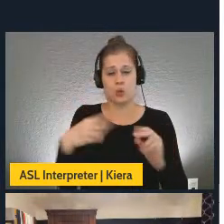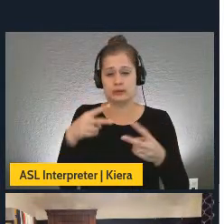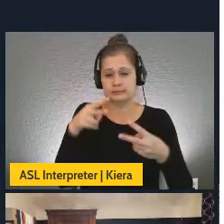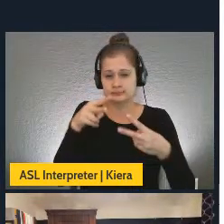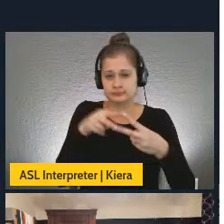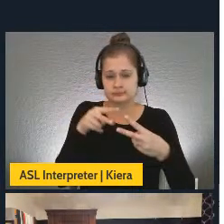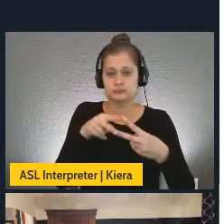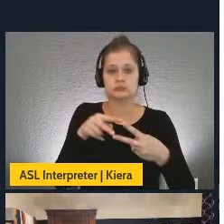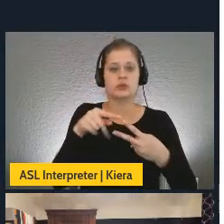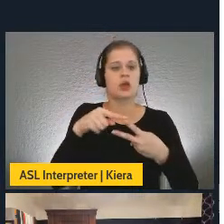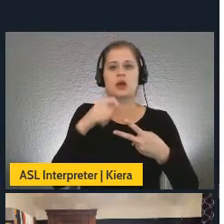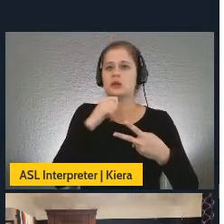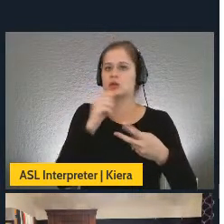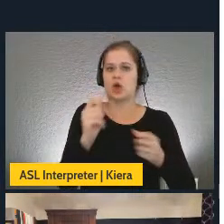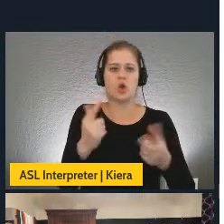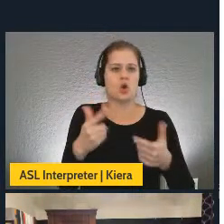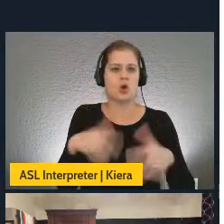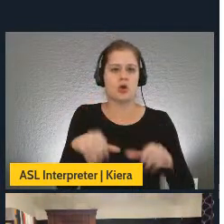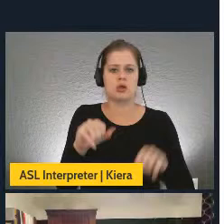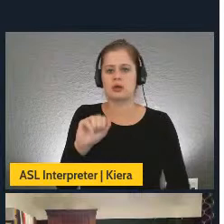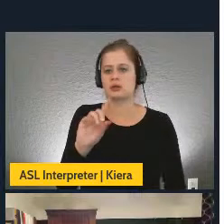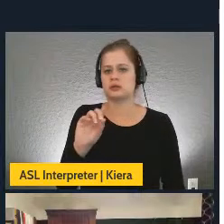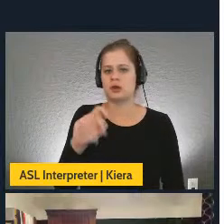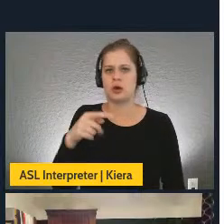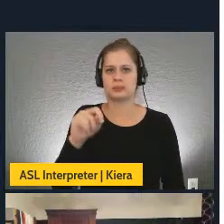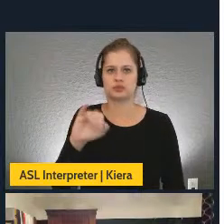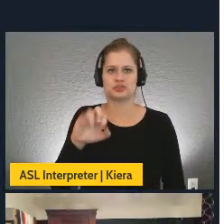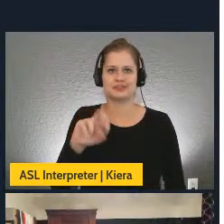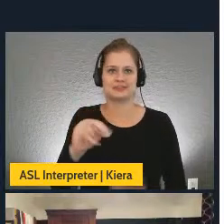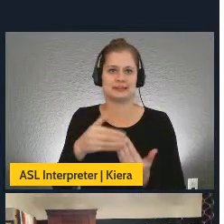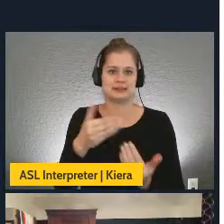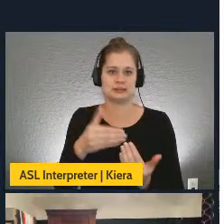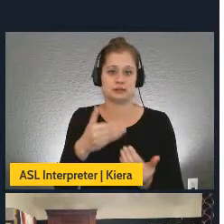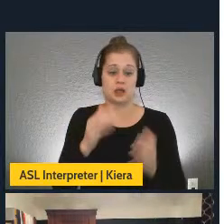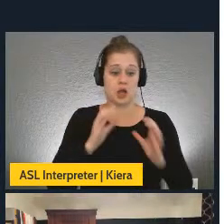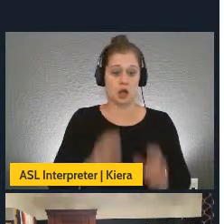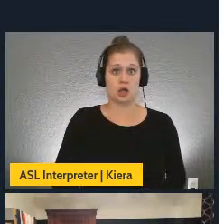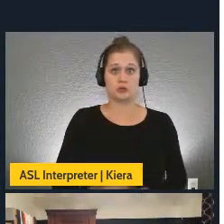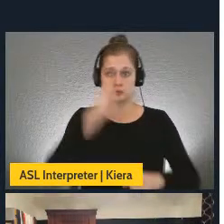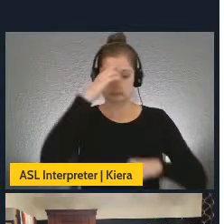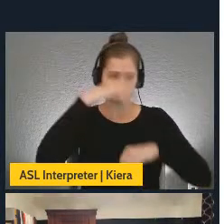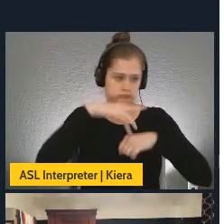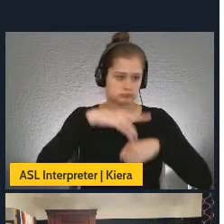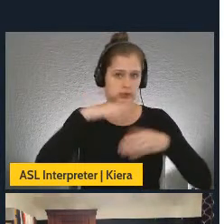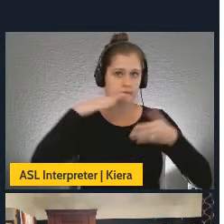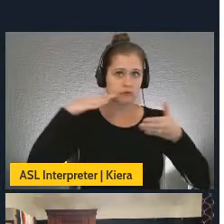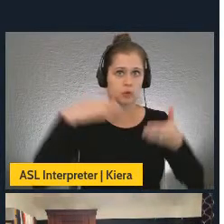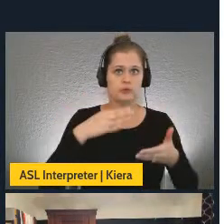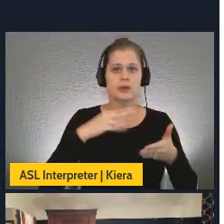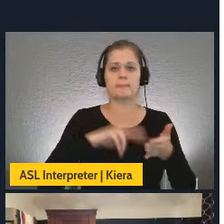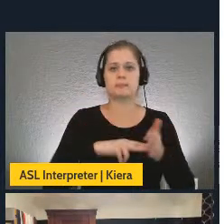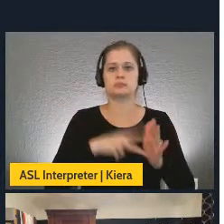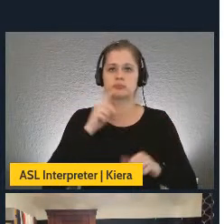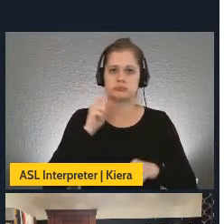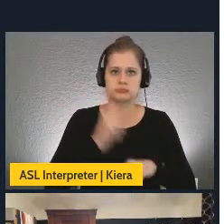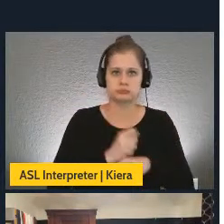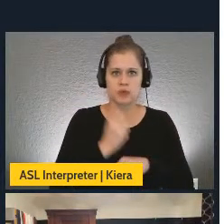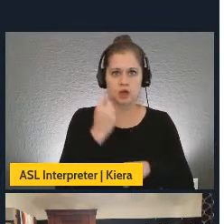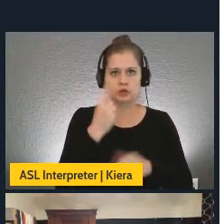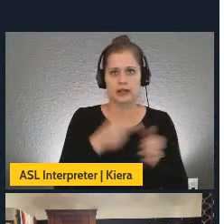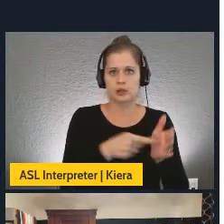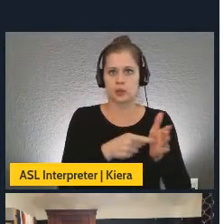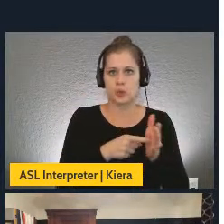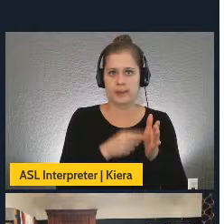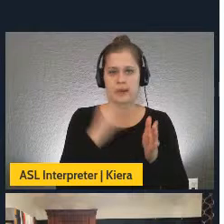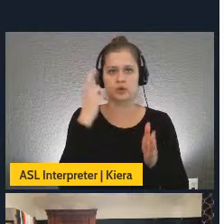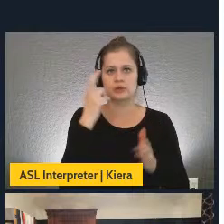that not all adoptions are easy. Being customer obsessed means truly understanding the requirements and the underlying why